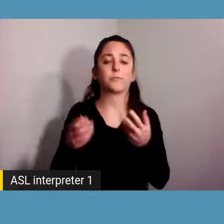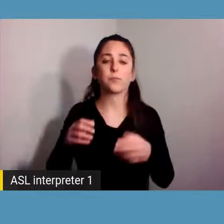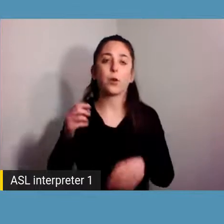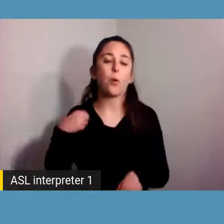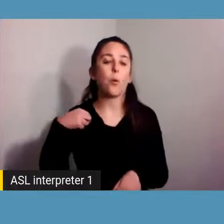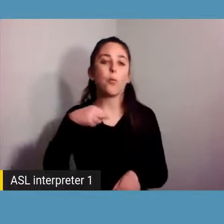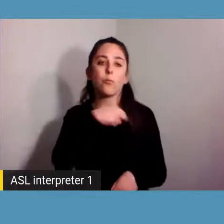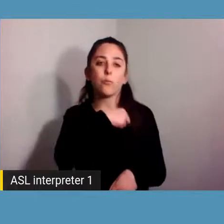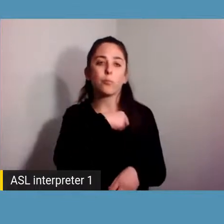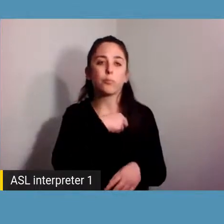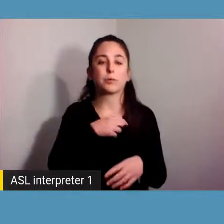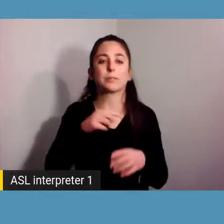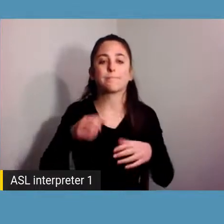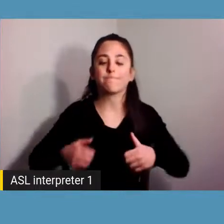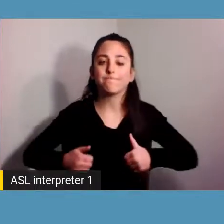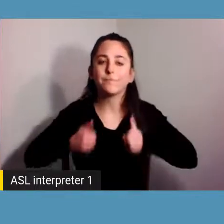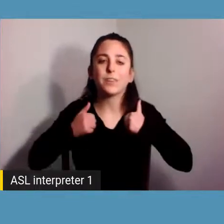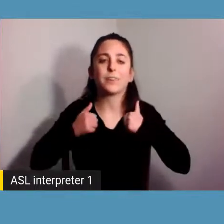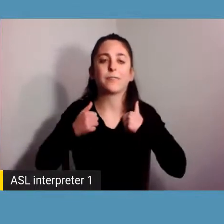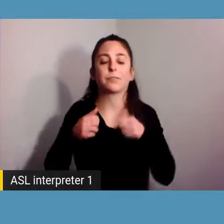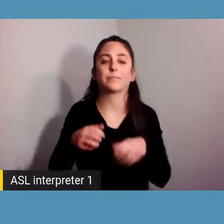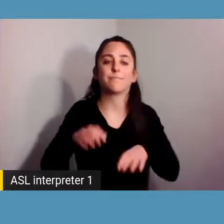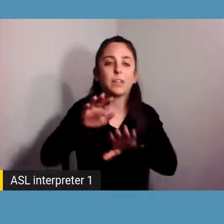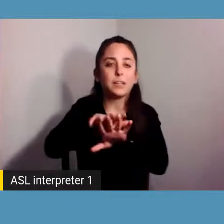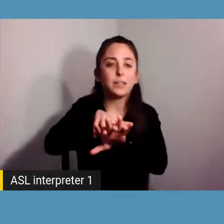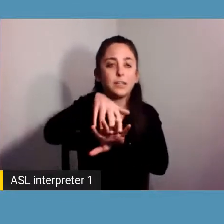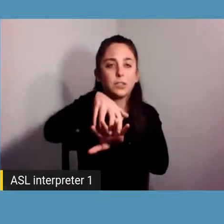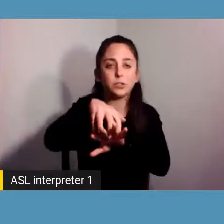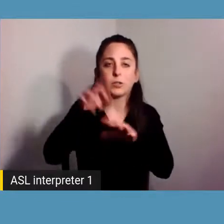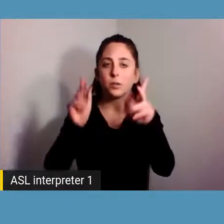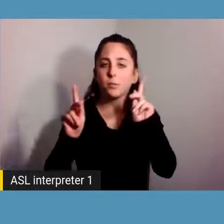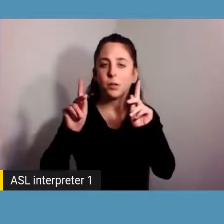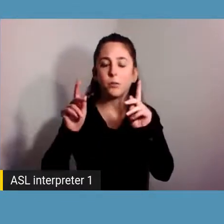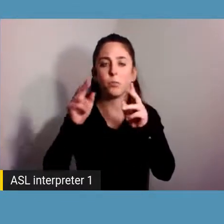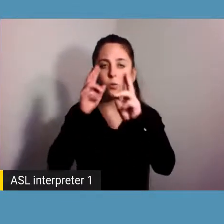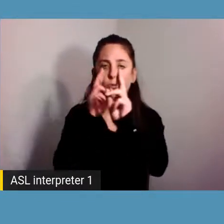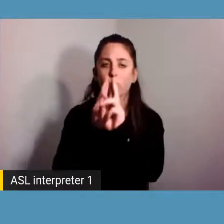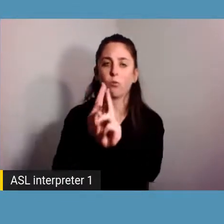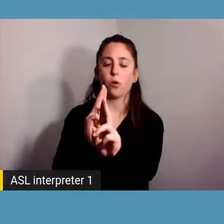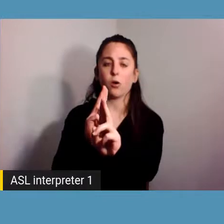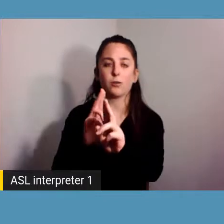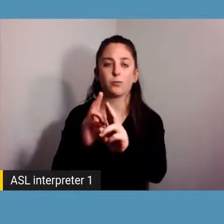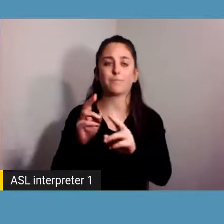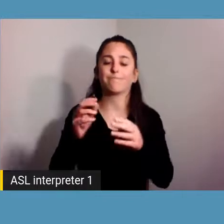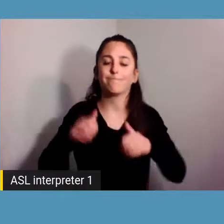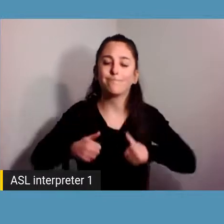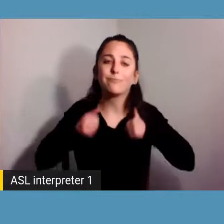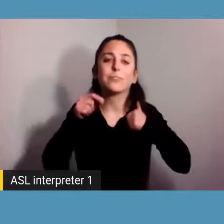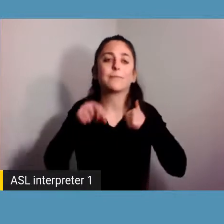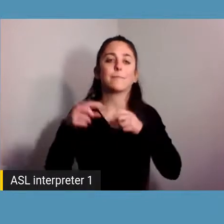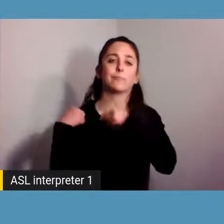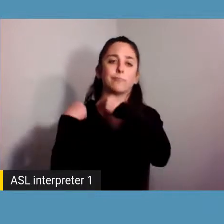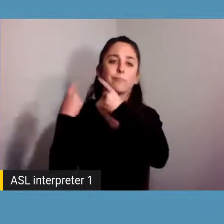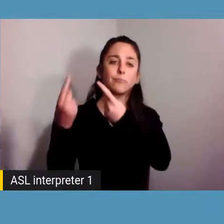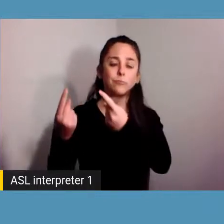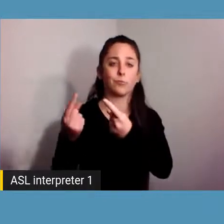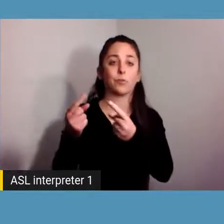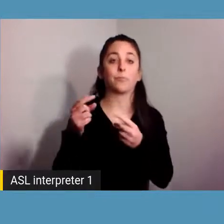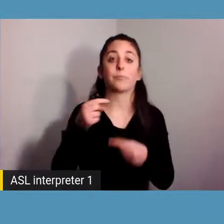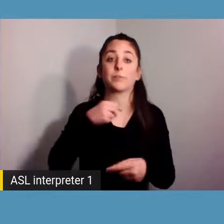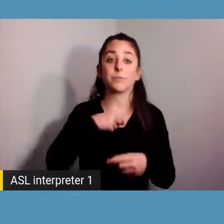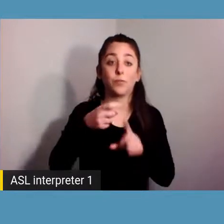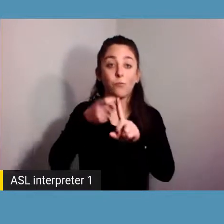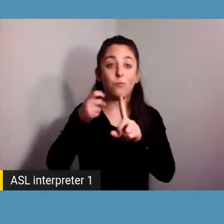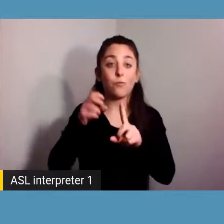and honor the indigenous people who have called it home. I'm speaking to you from Swampscott, Massachusetts, north of Boston, the